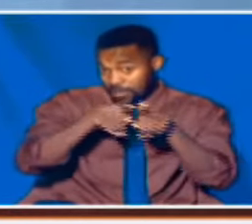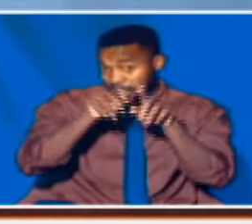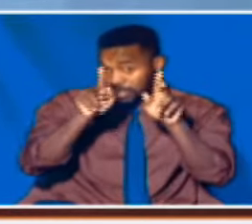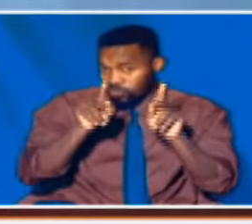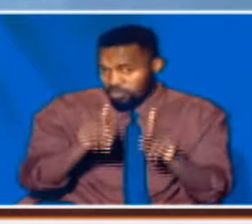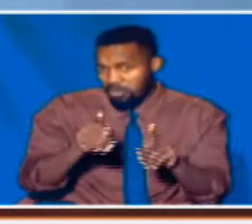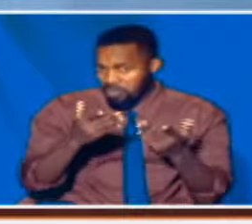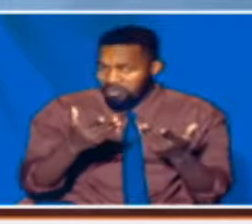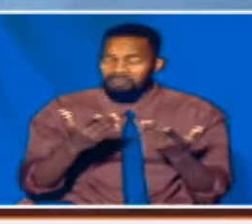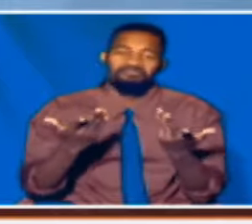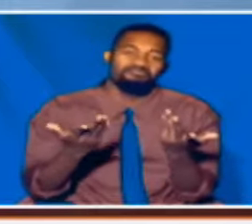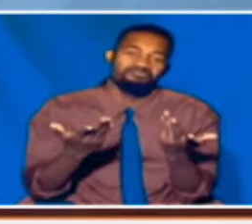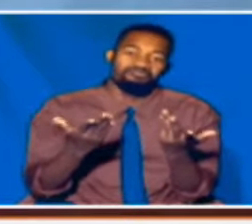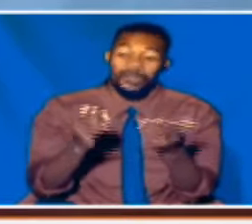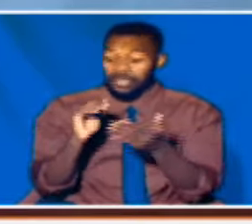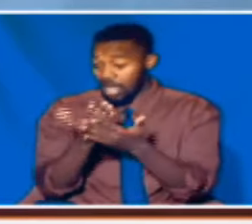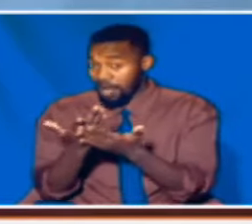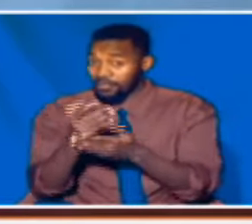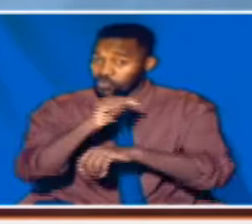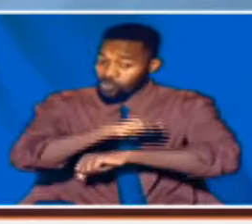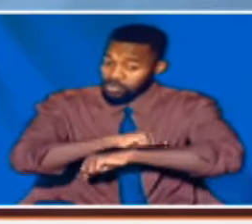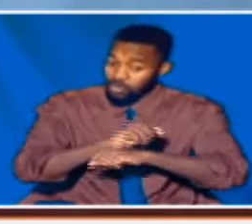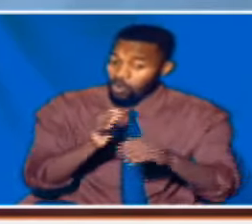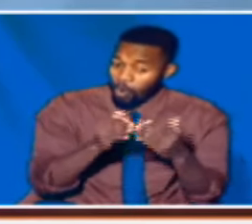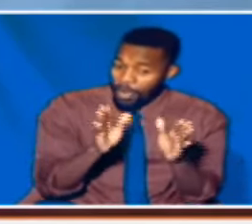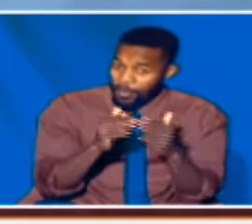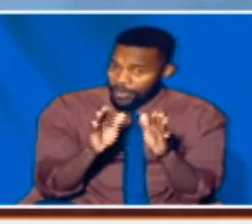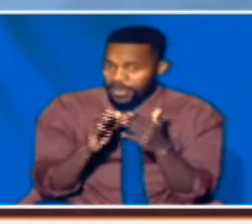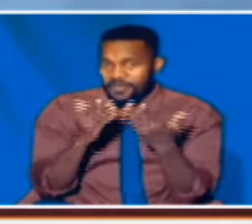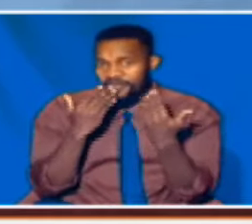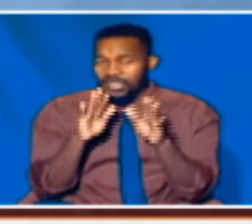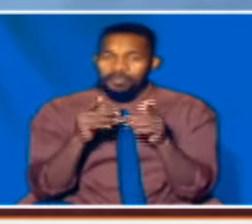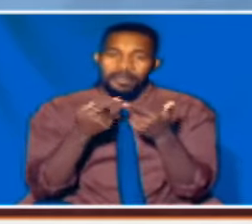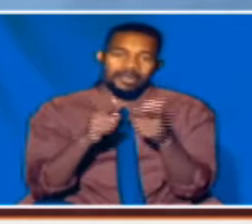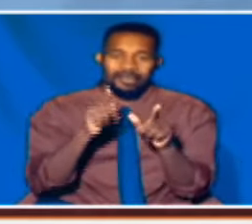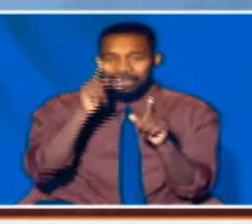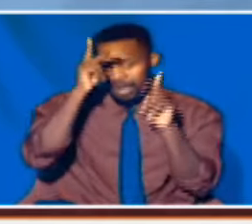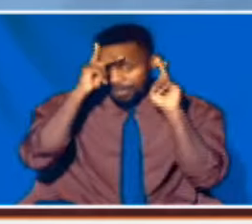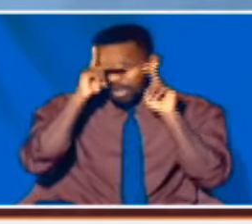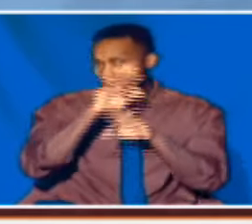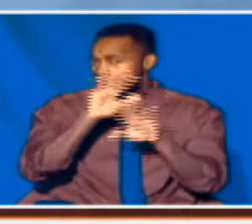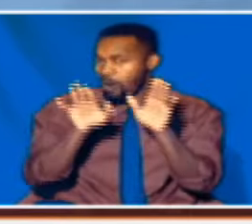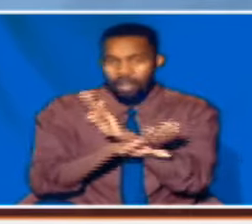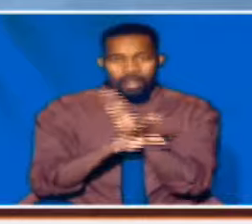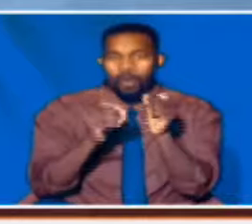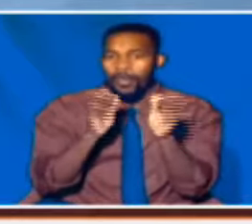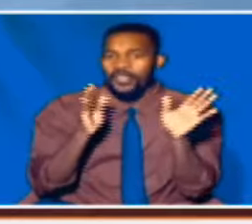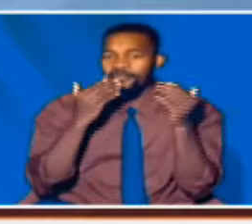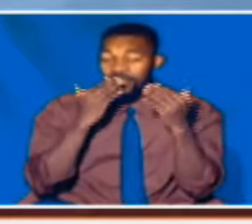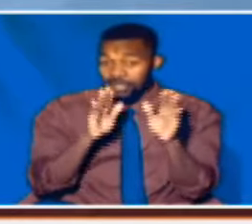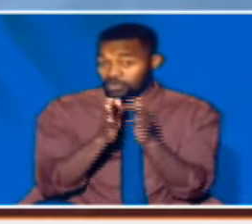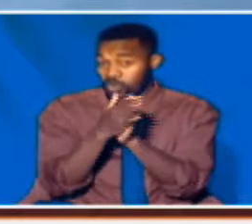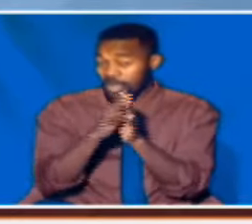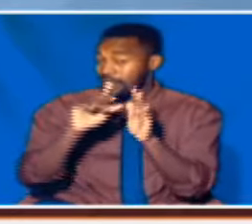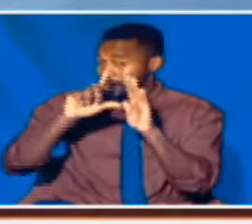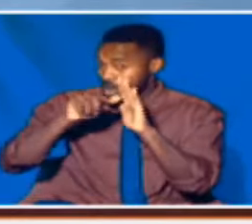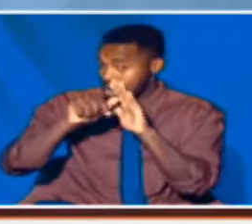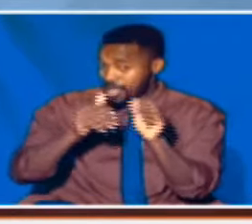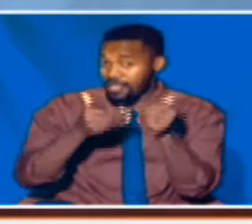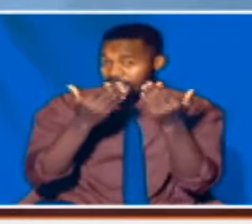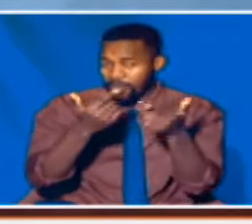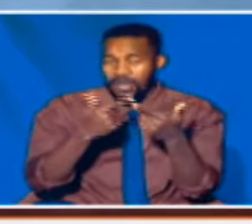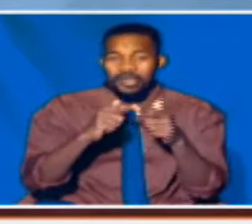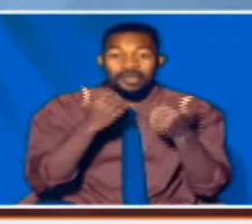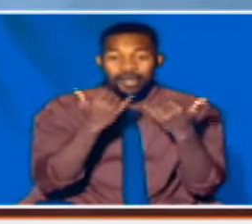normalcy is gradually returning while the resumption was smooth in Kakamega. Alan Ochanda will be bringing that story later on as we continue with